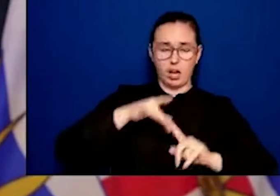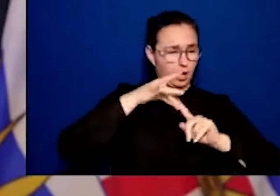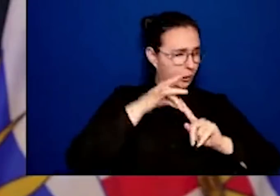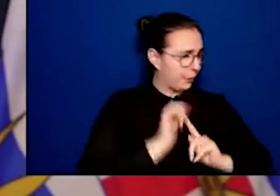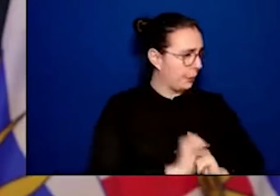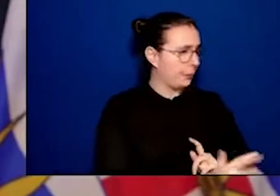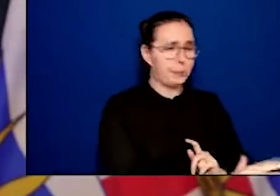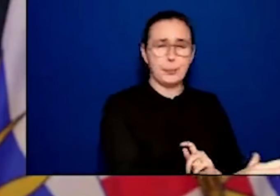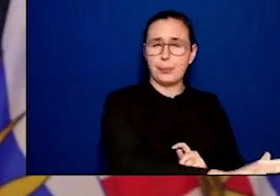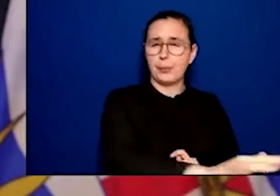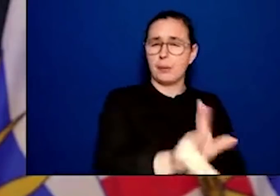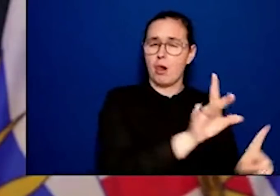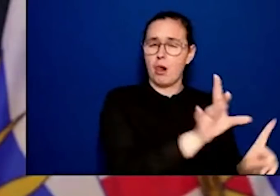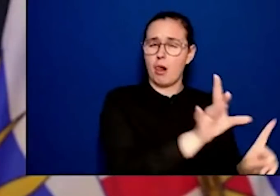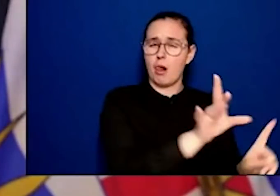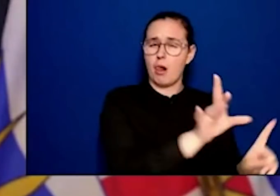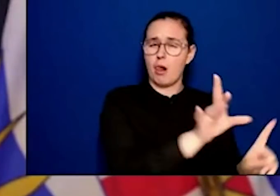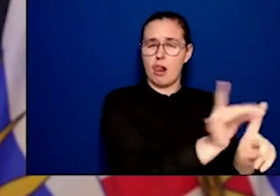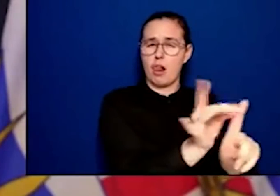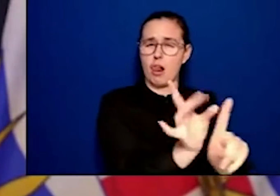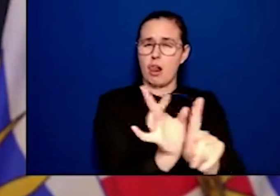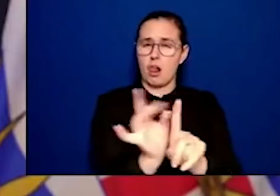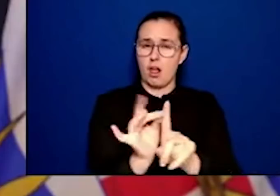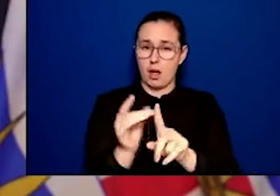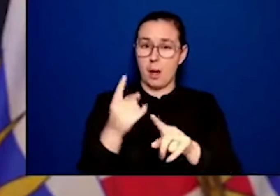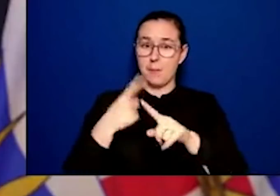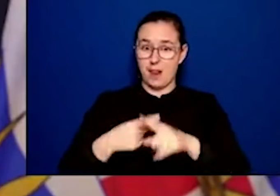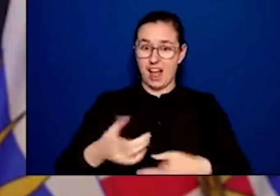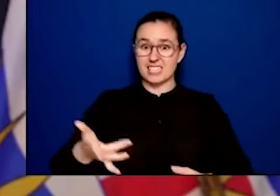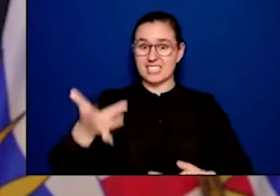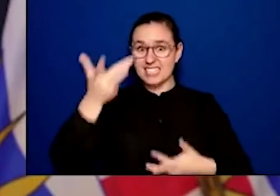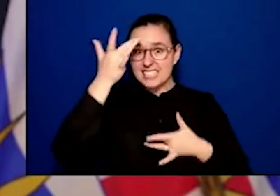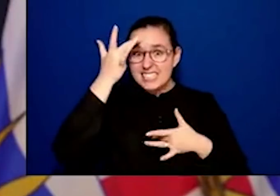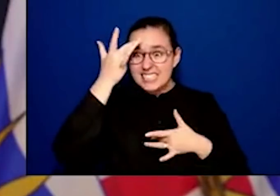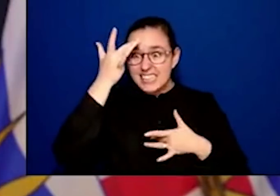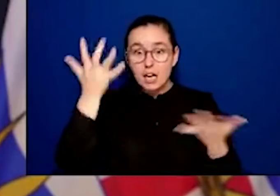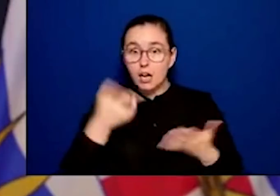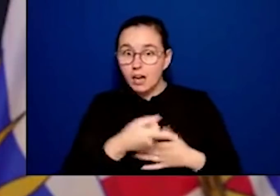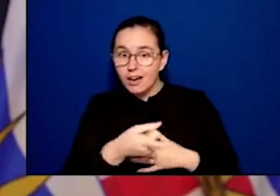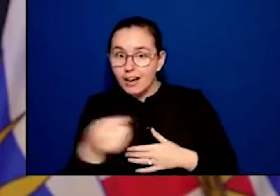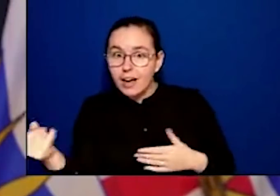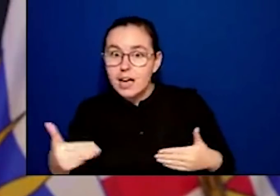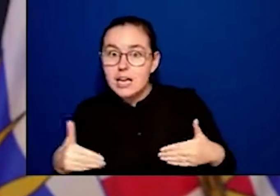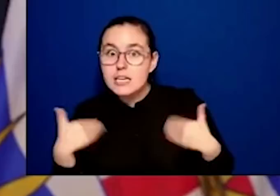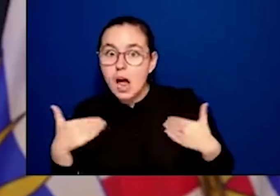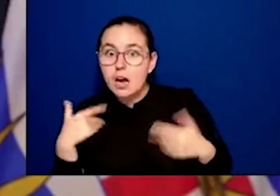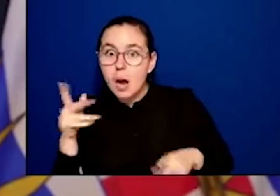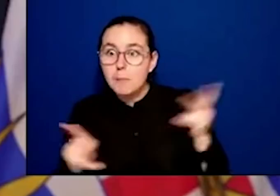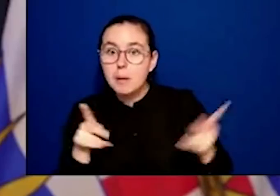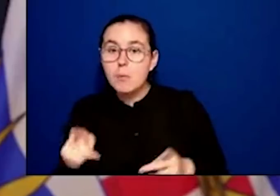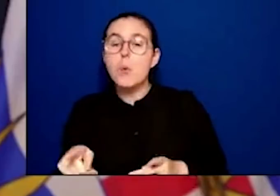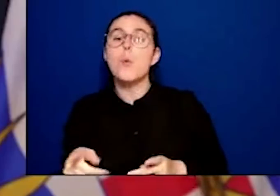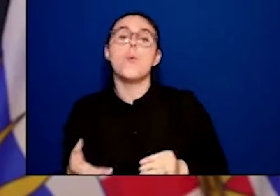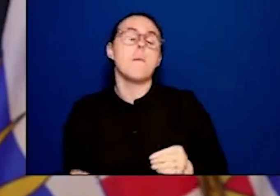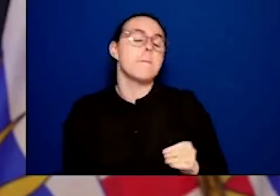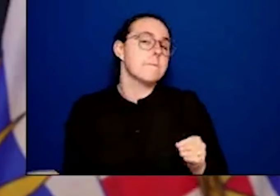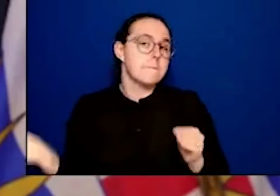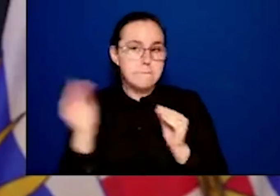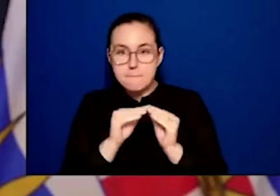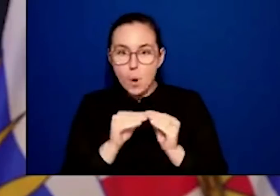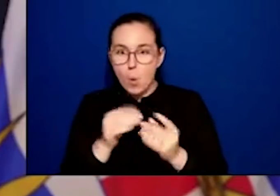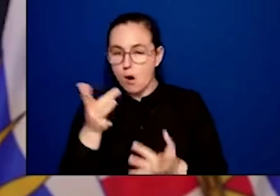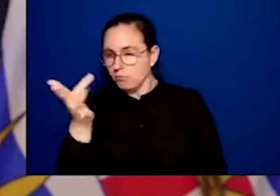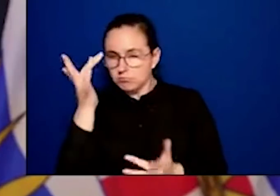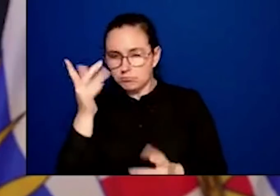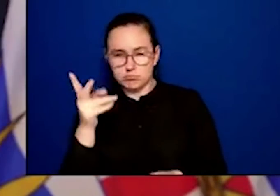causing more severe illness in younger people. And we see that every day in our ICUs here now, in our hospitals,